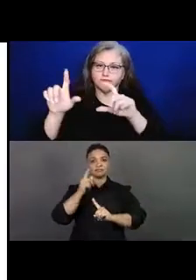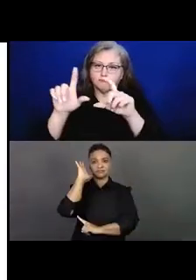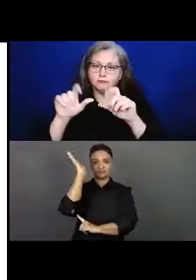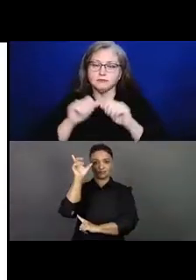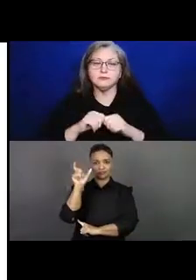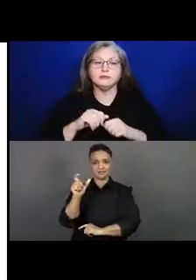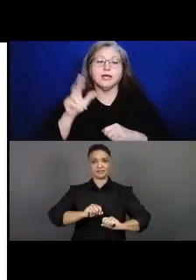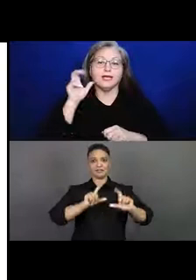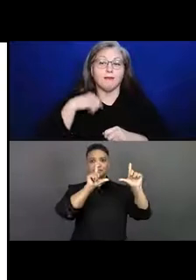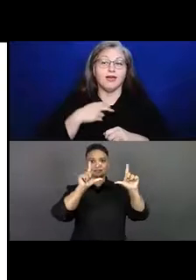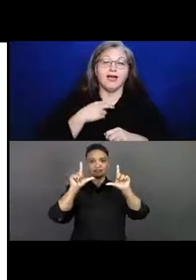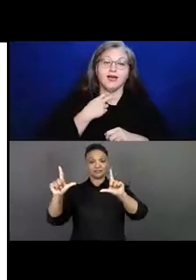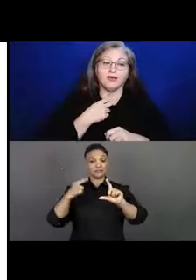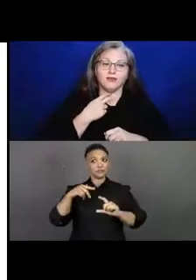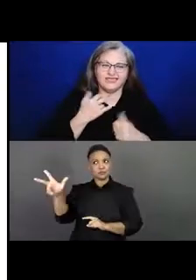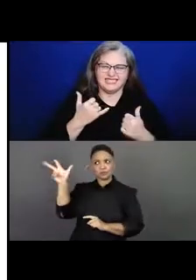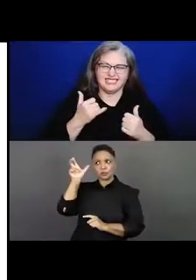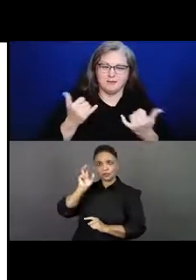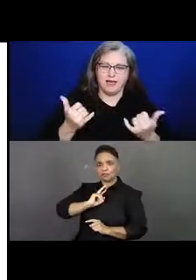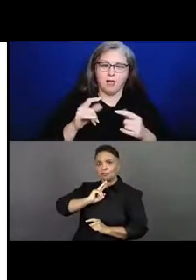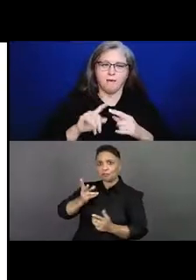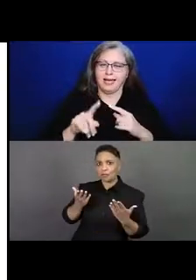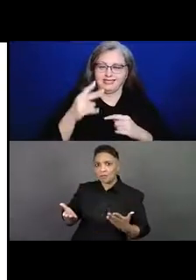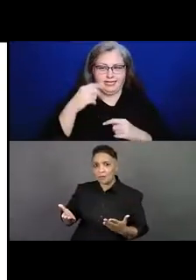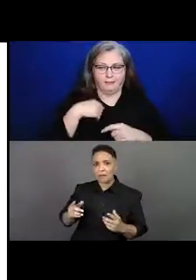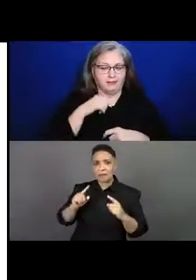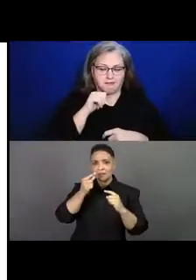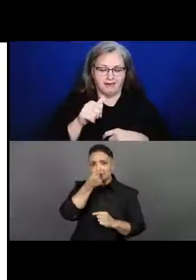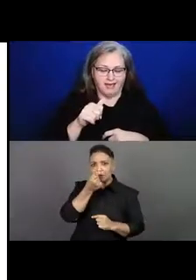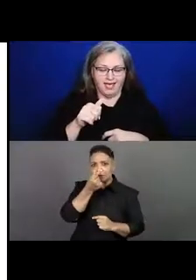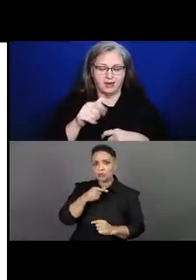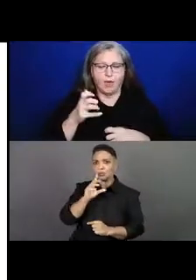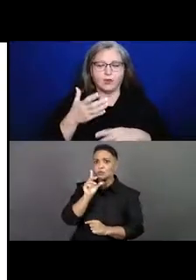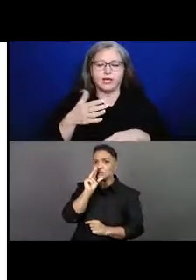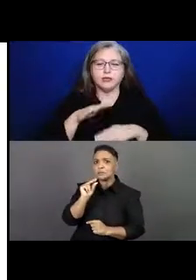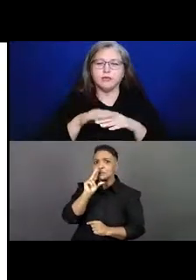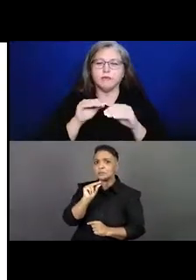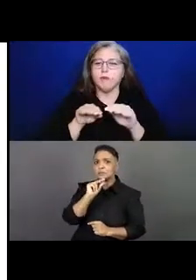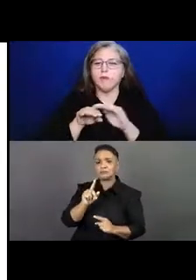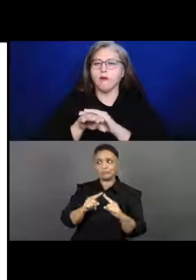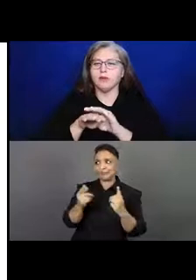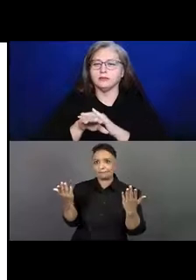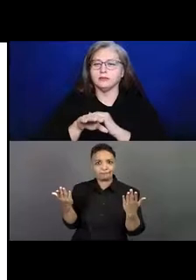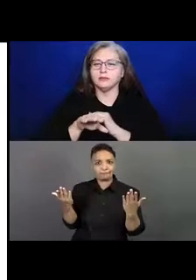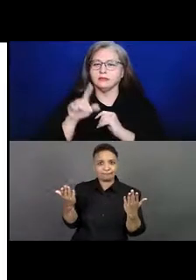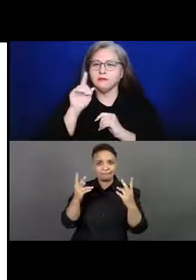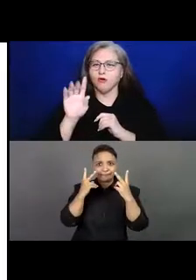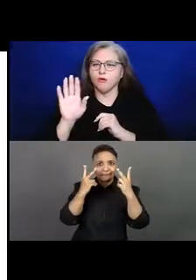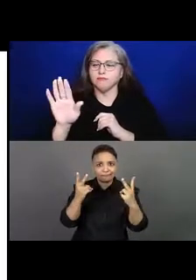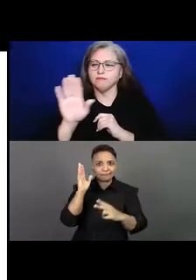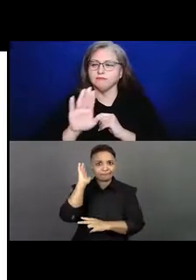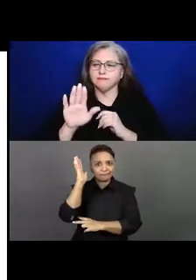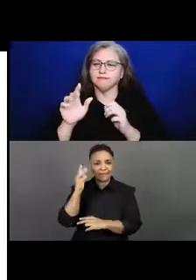my voice as you hear it now, but you would not see me, just to increase access of sign